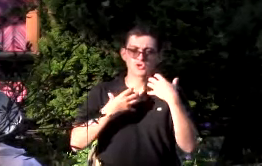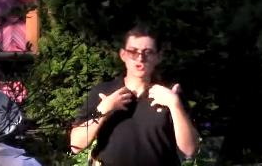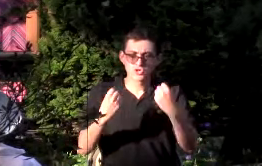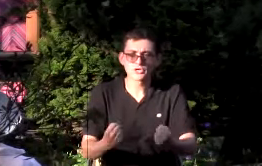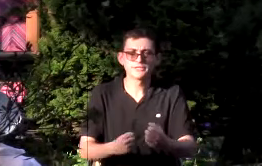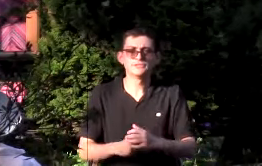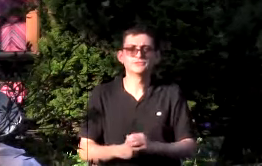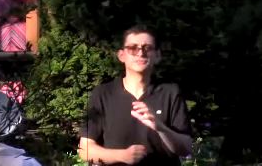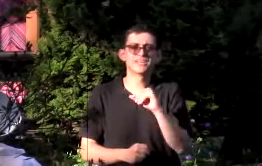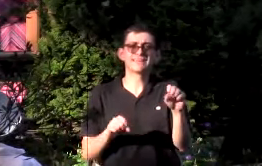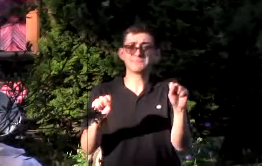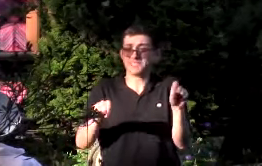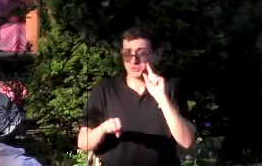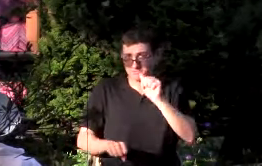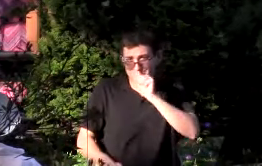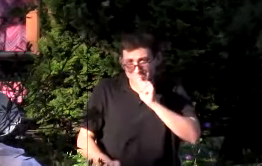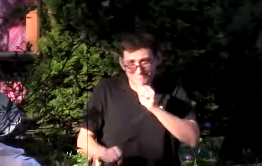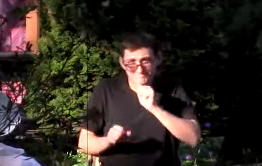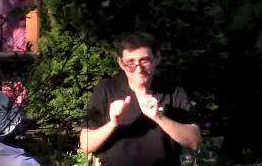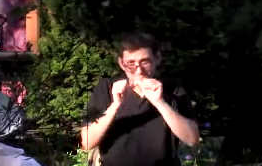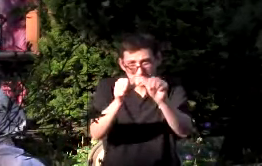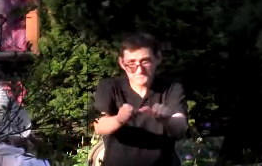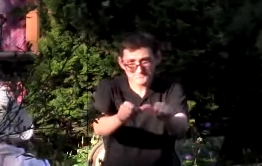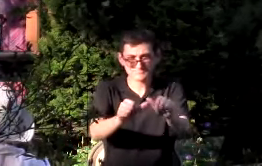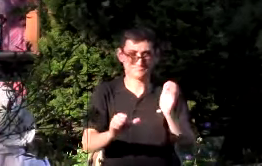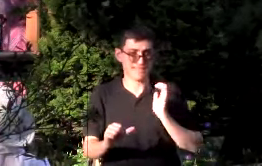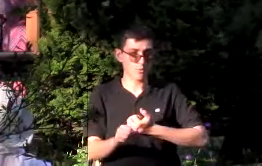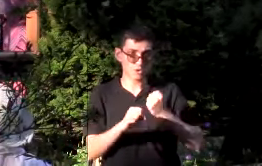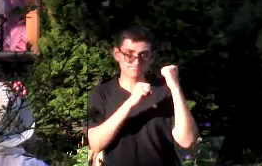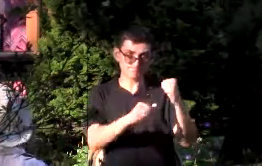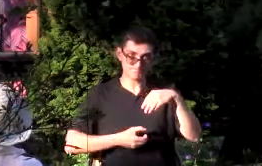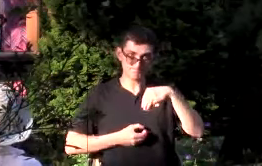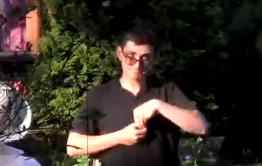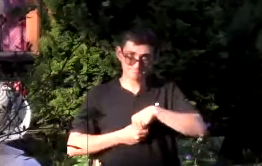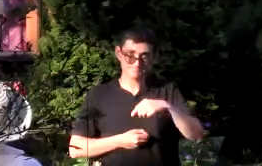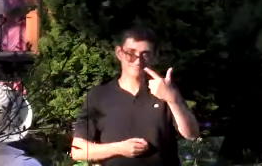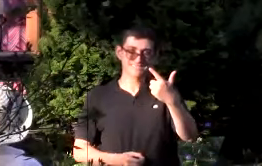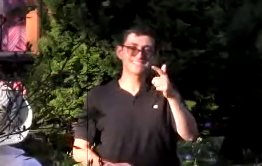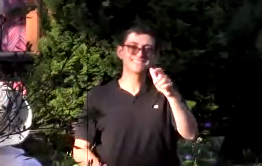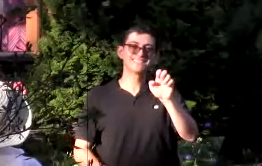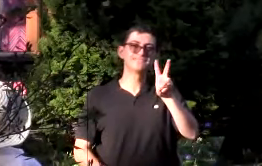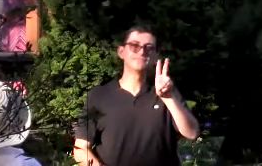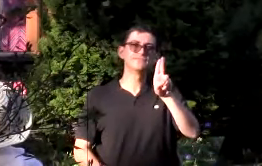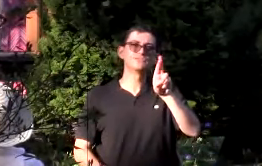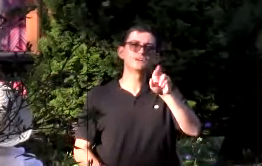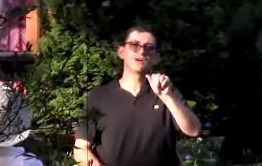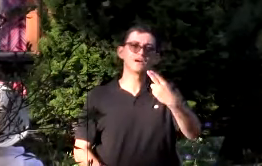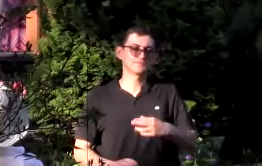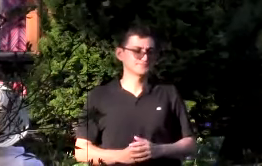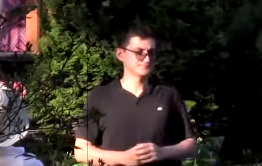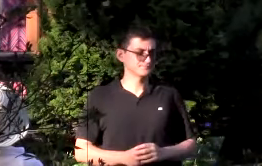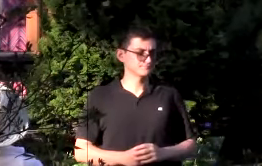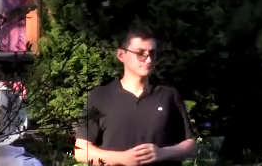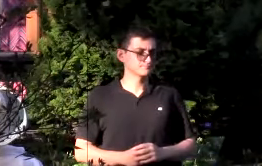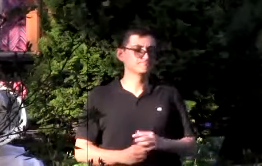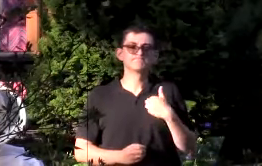And the ability to persevere, our gevurah, our strength. We stitch all of that together as we turn to the words of the